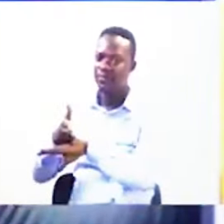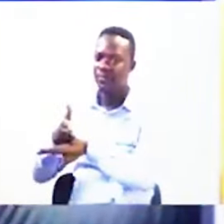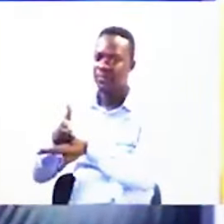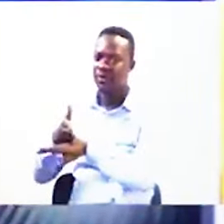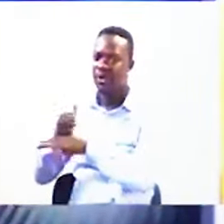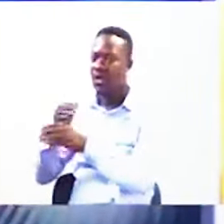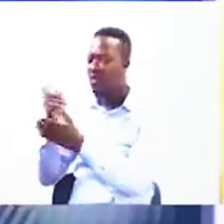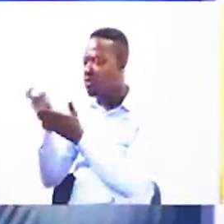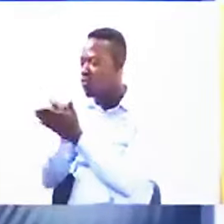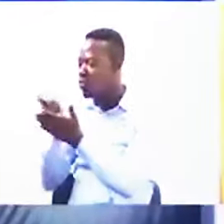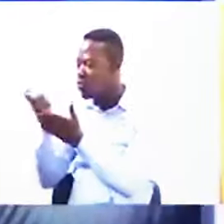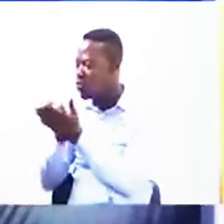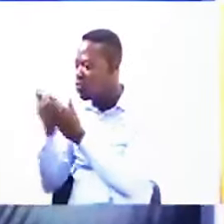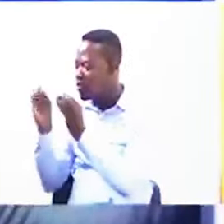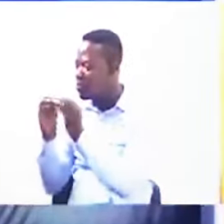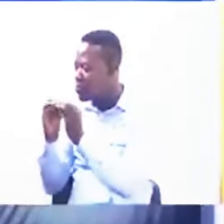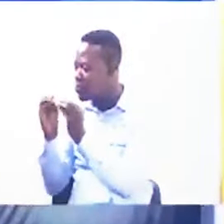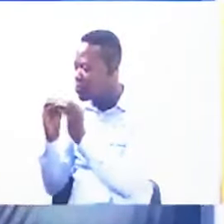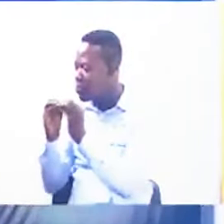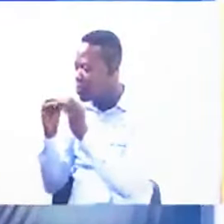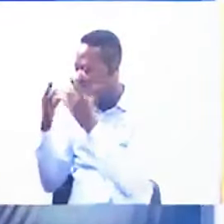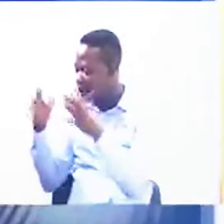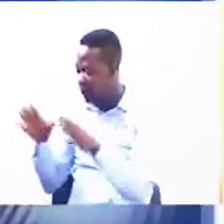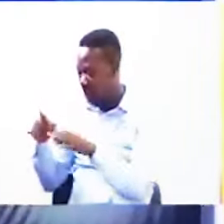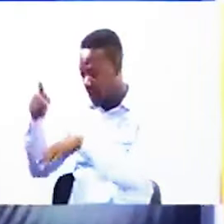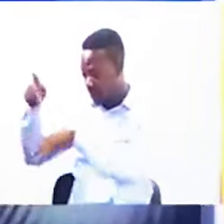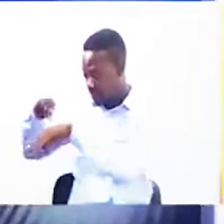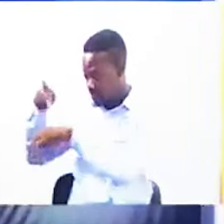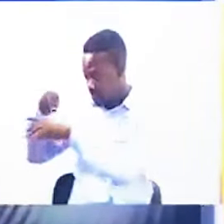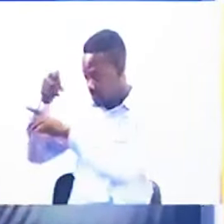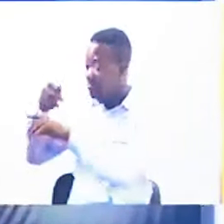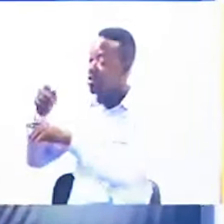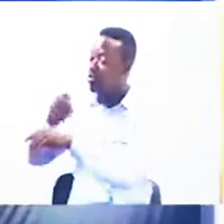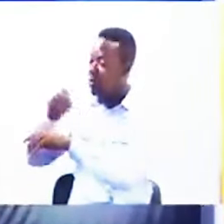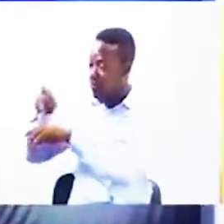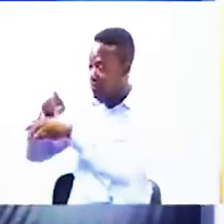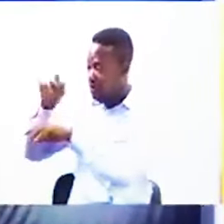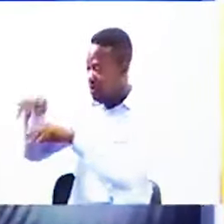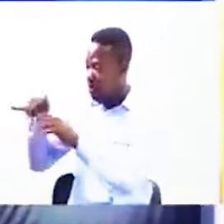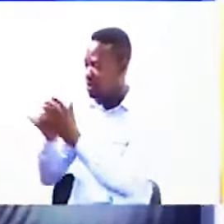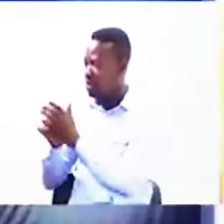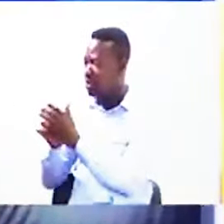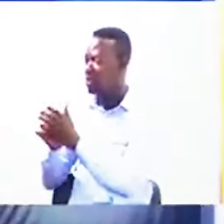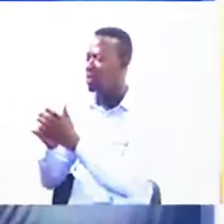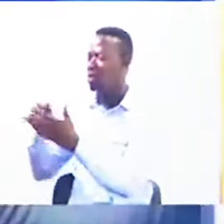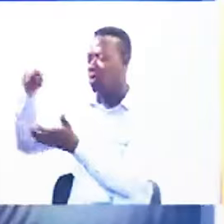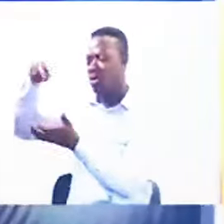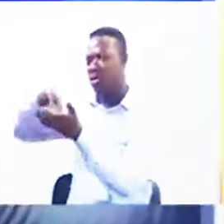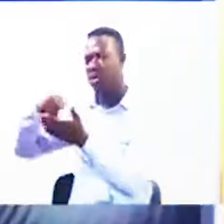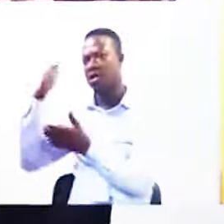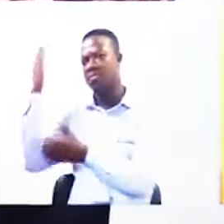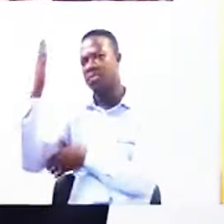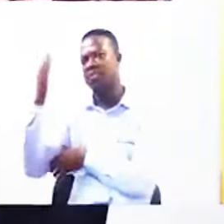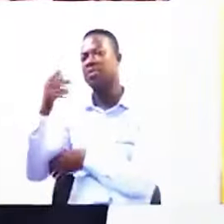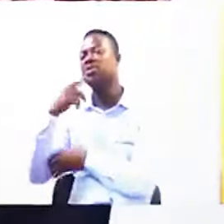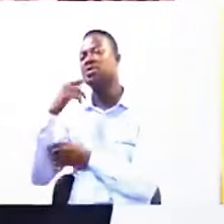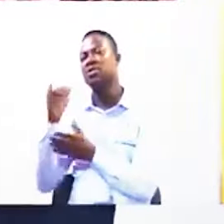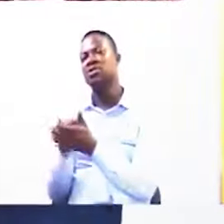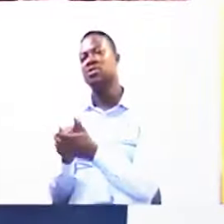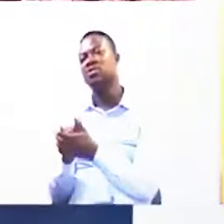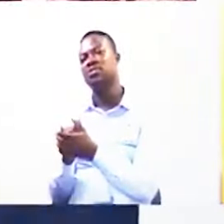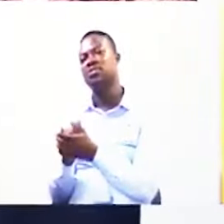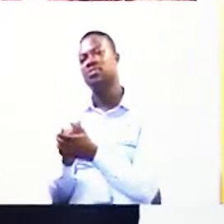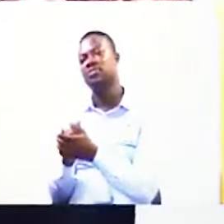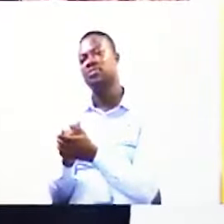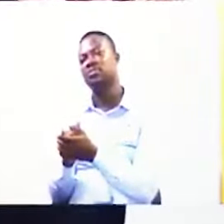P-E-T-E-R, got up and addressed them. Brothers, you know, not you think now. Nobody